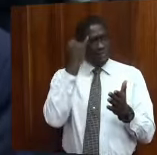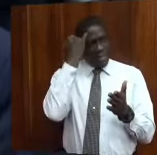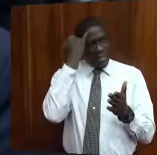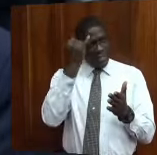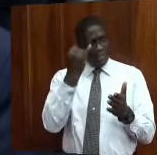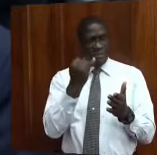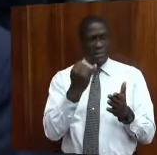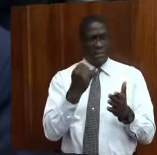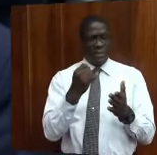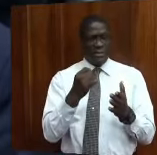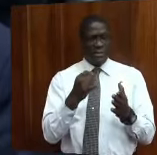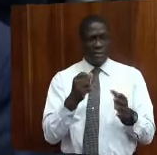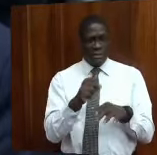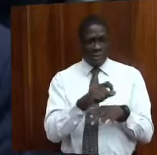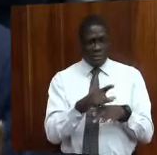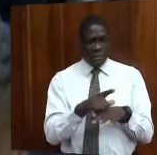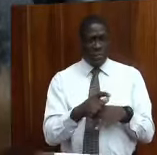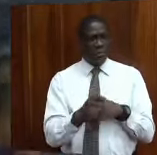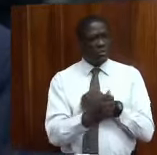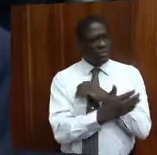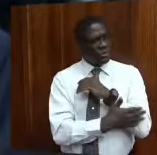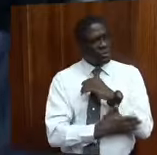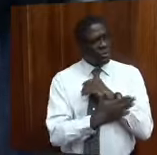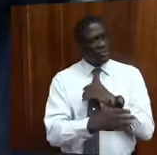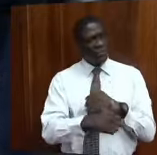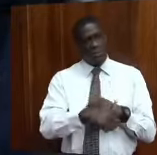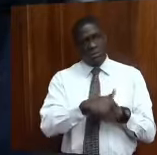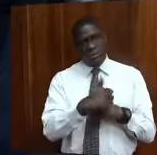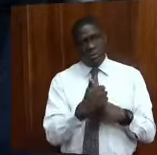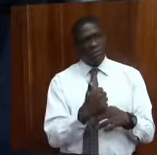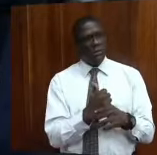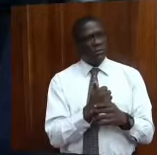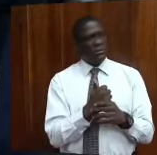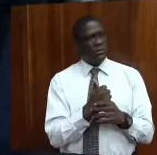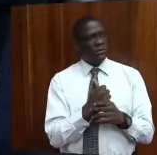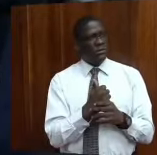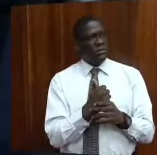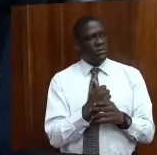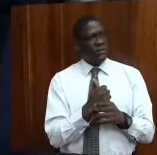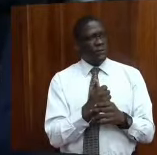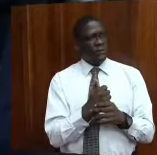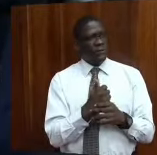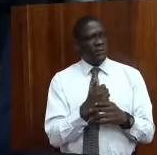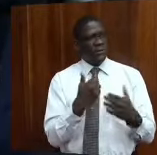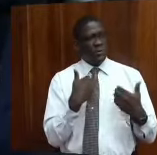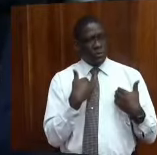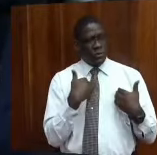regional arrangements which will provide technical and institutional support for our program.